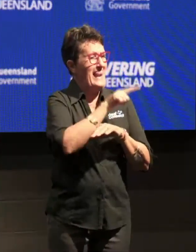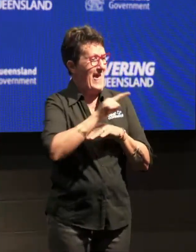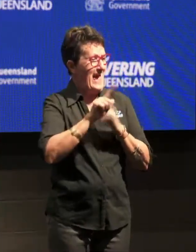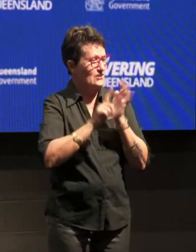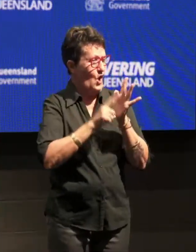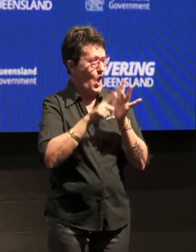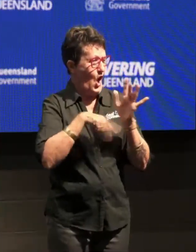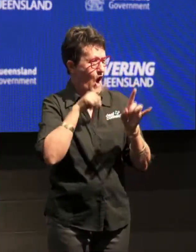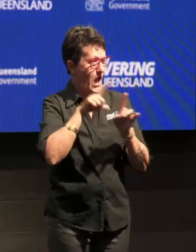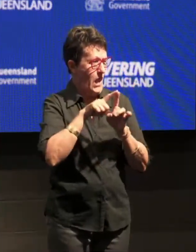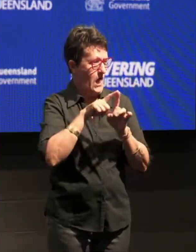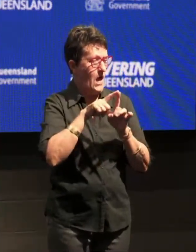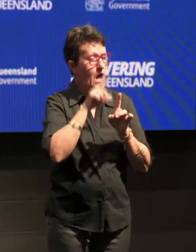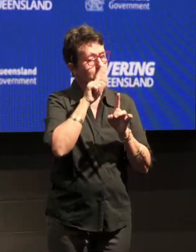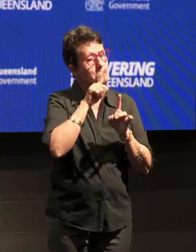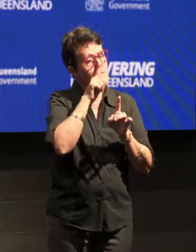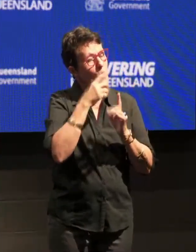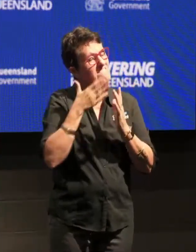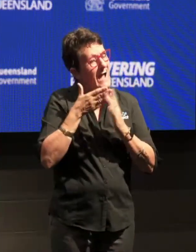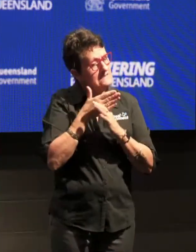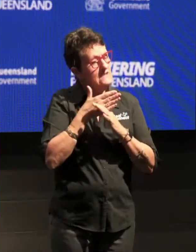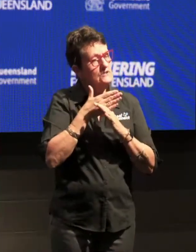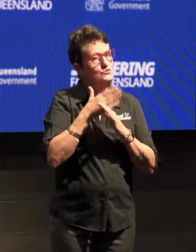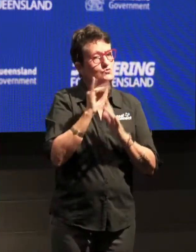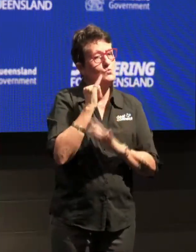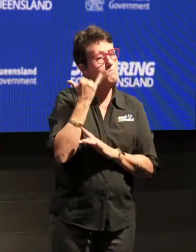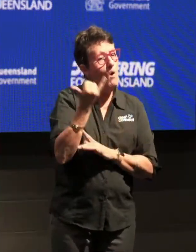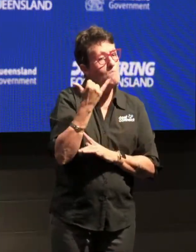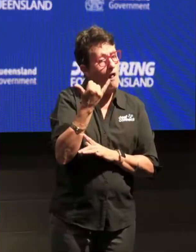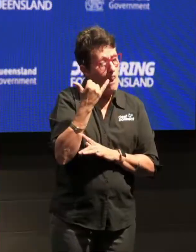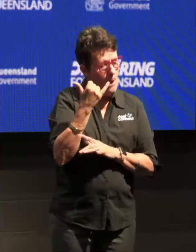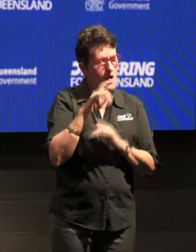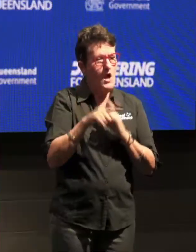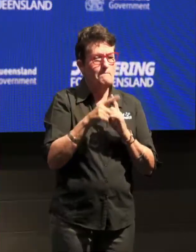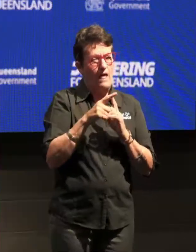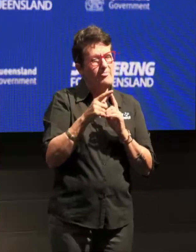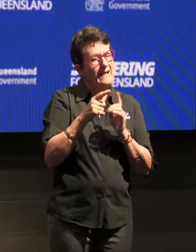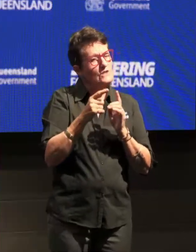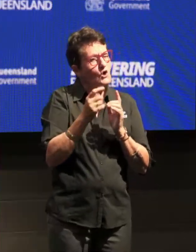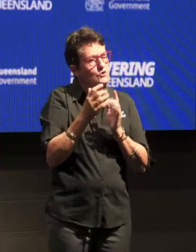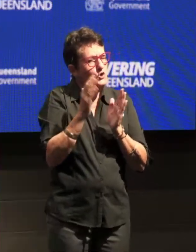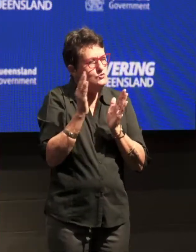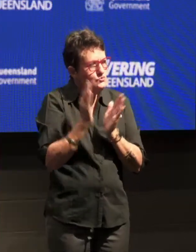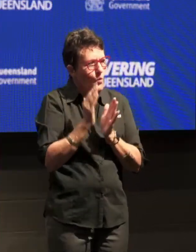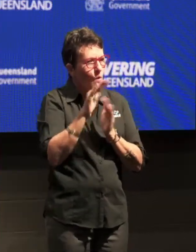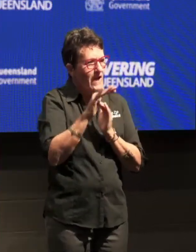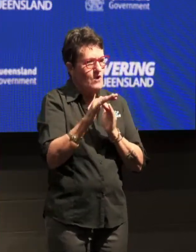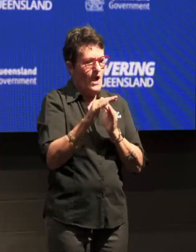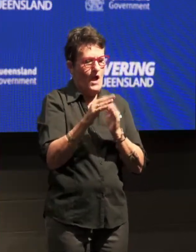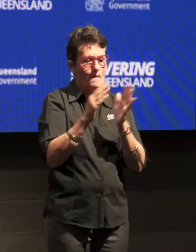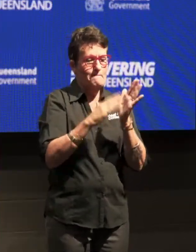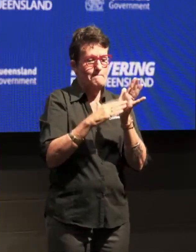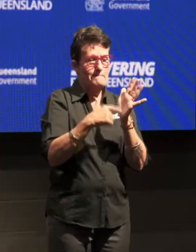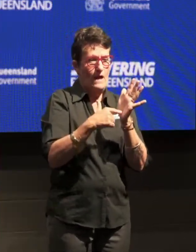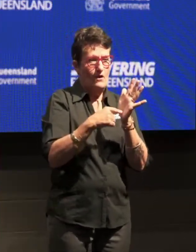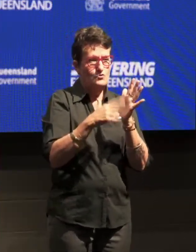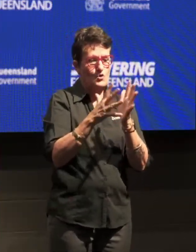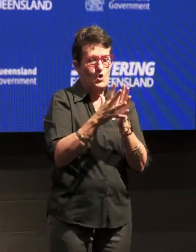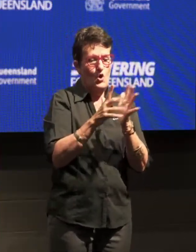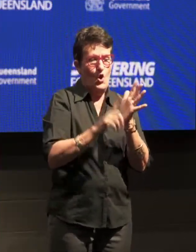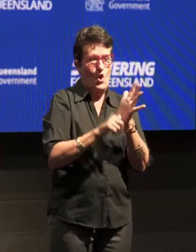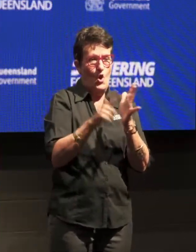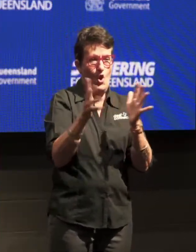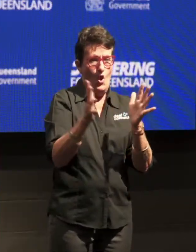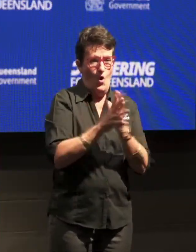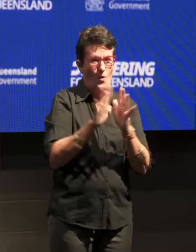people still have access to mobile services, but there is a small area in Mount Low Mountain Oak Parkway area there, where there is